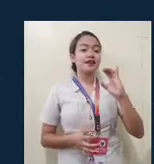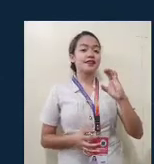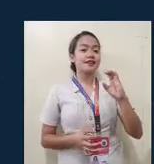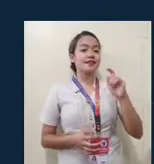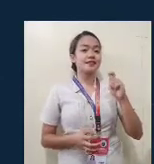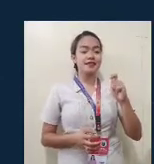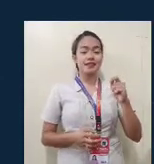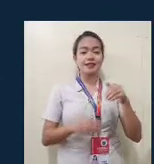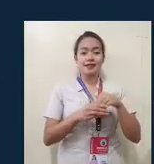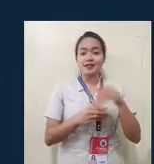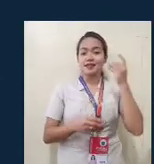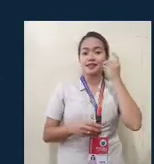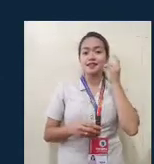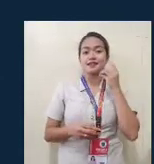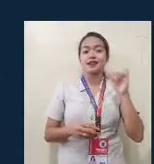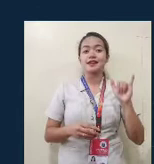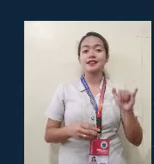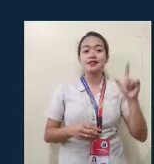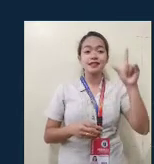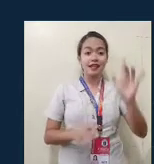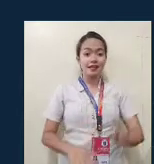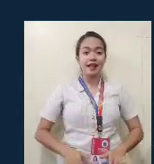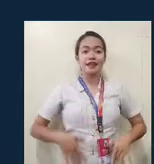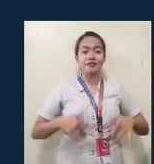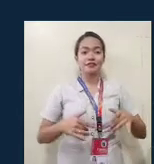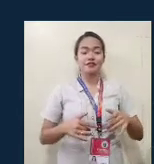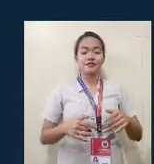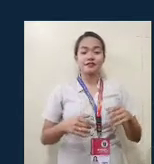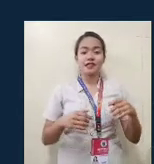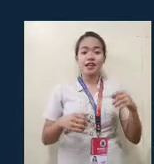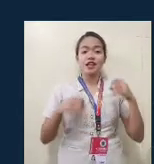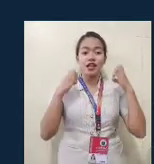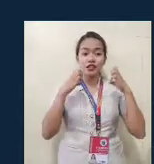Usage of ICT in daily life.